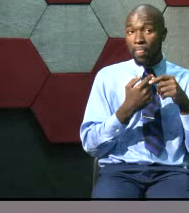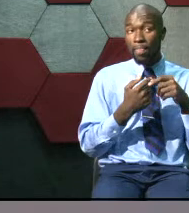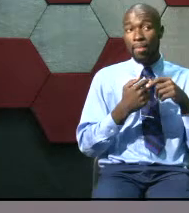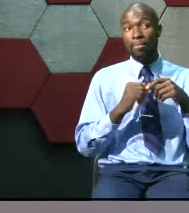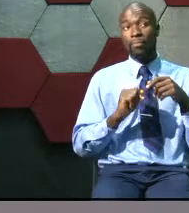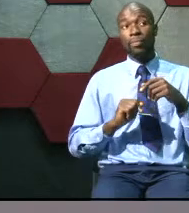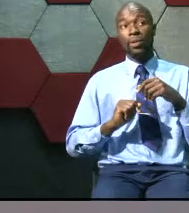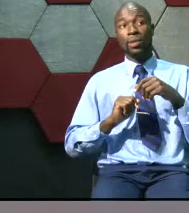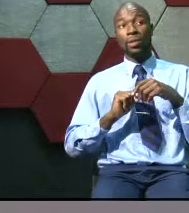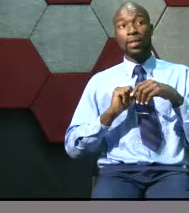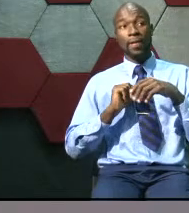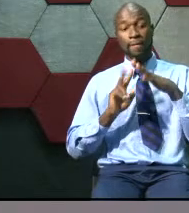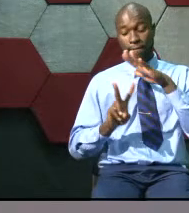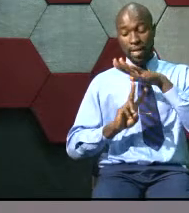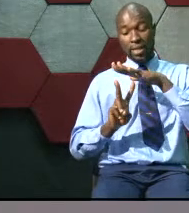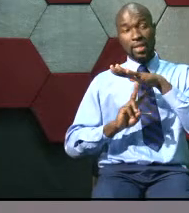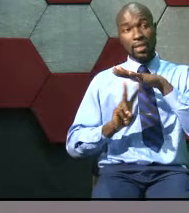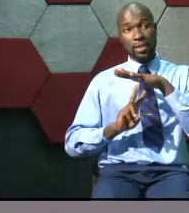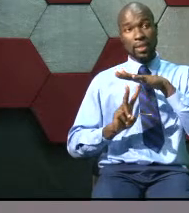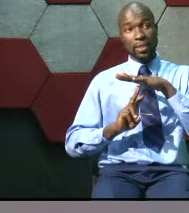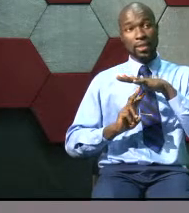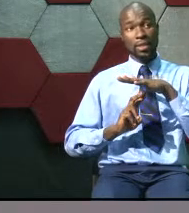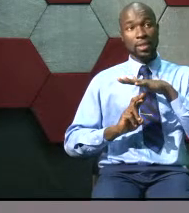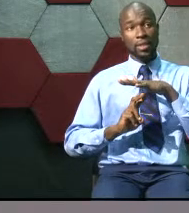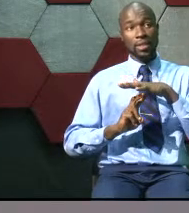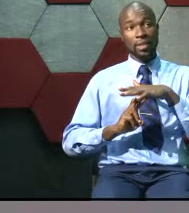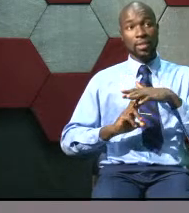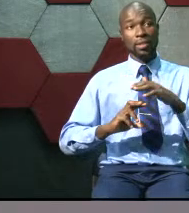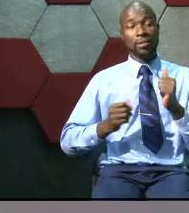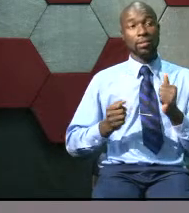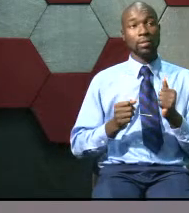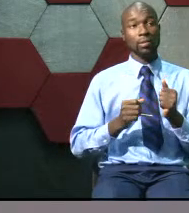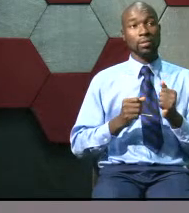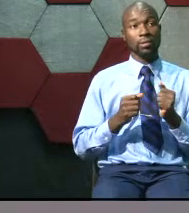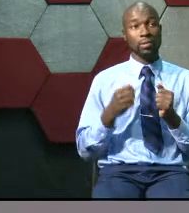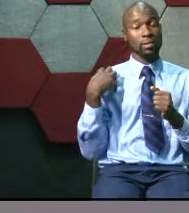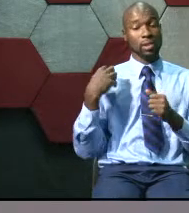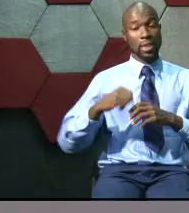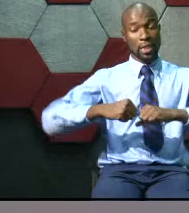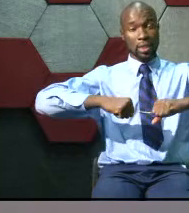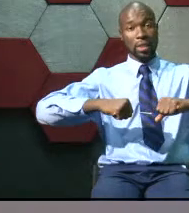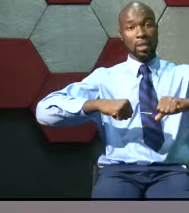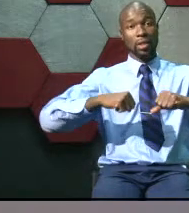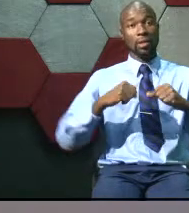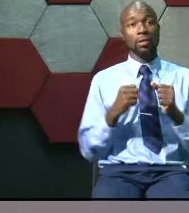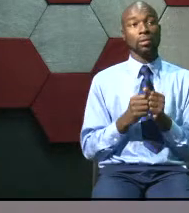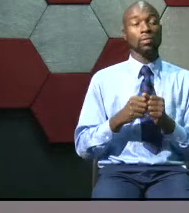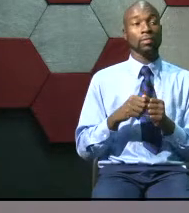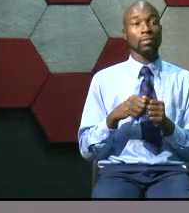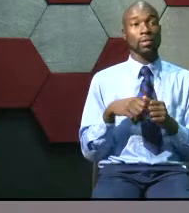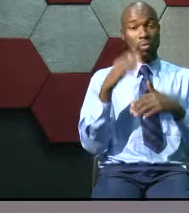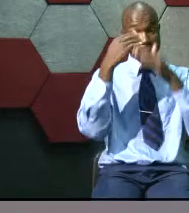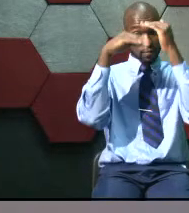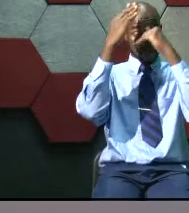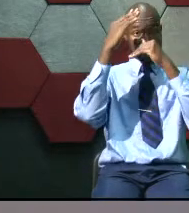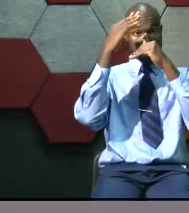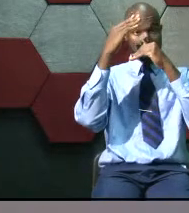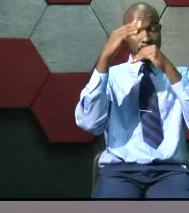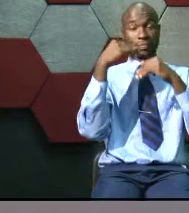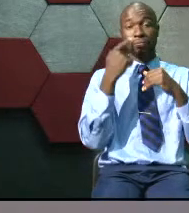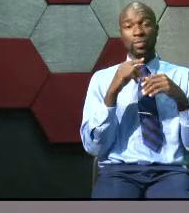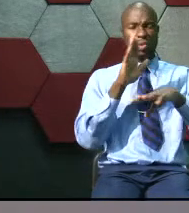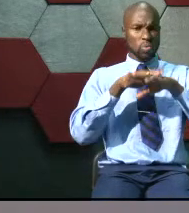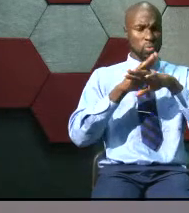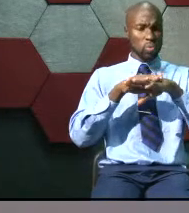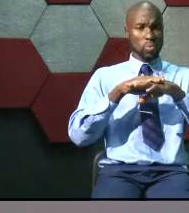Chancellor of Strathmore University. Dr. Vincent Ogutu, a good friend of YSK. I like to